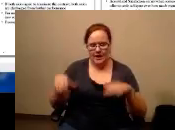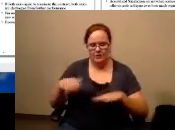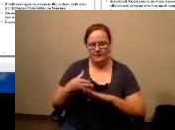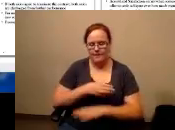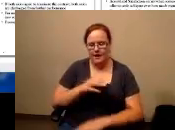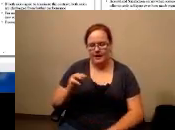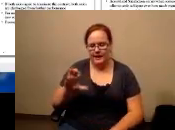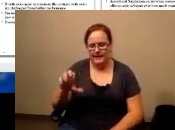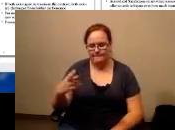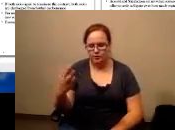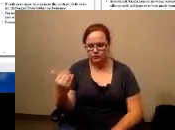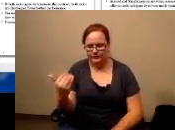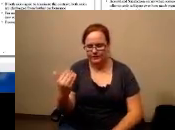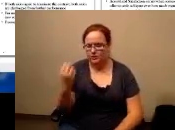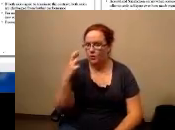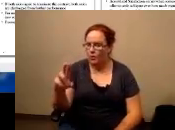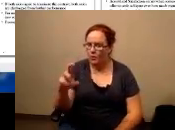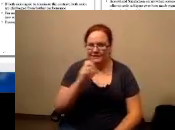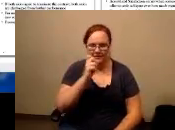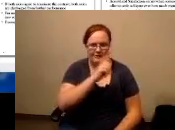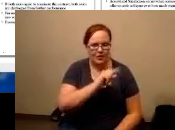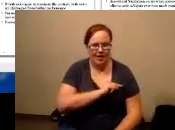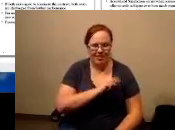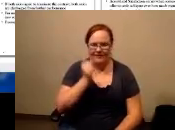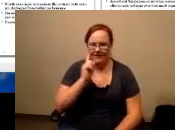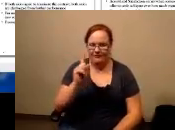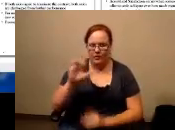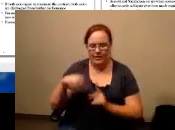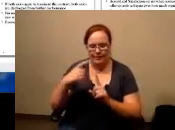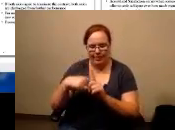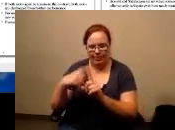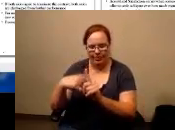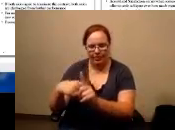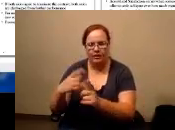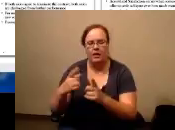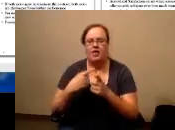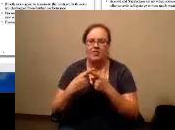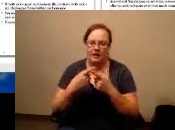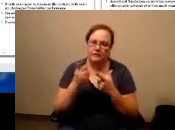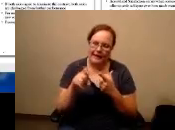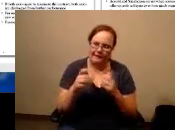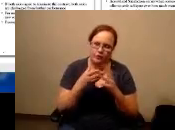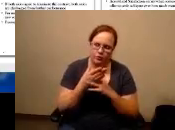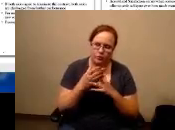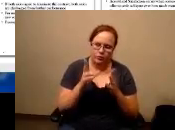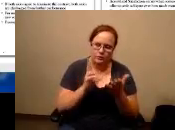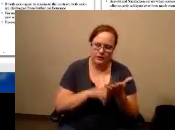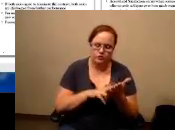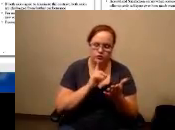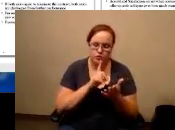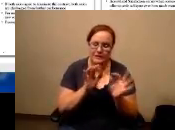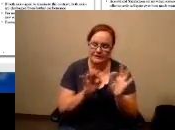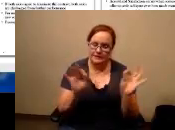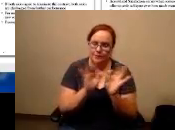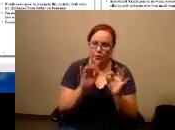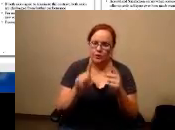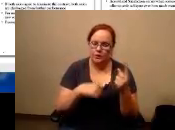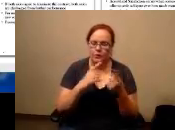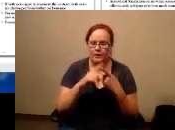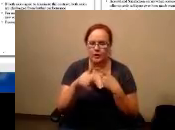or can't qualify for mortgage, they don't have to go through with the contract. So it's really important when you're